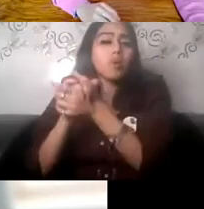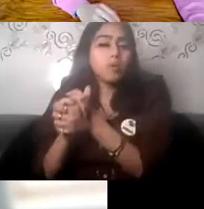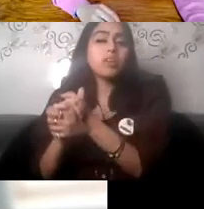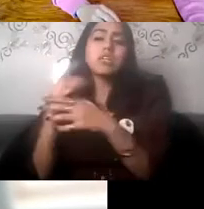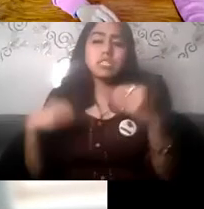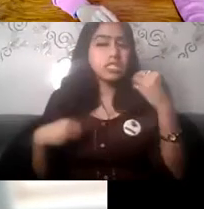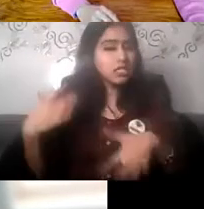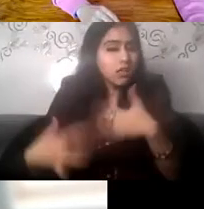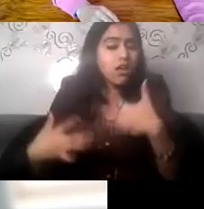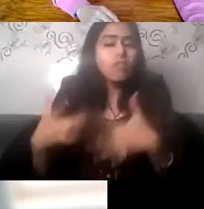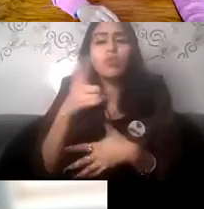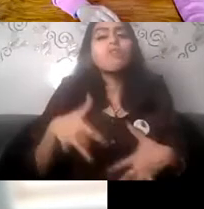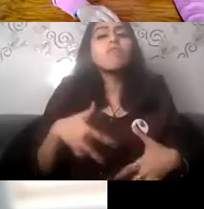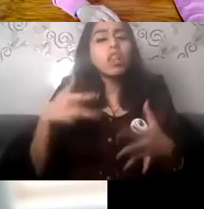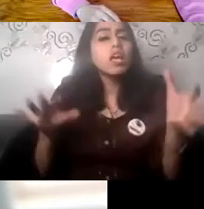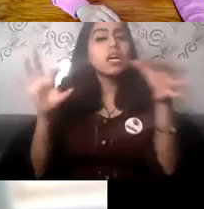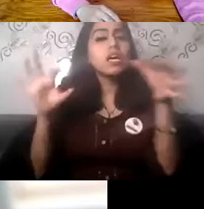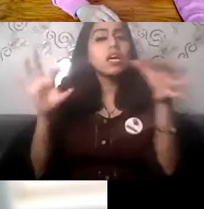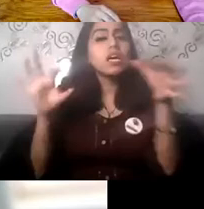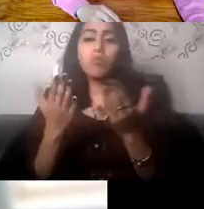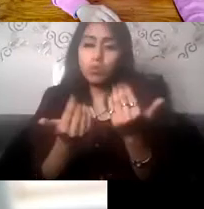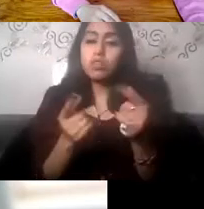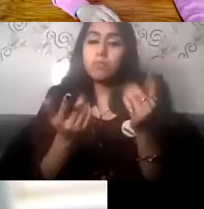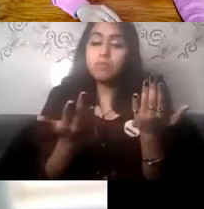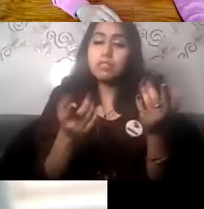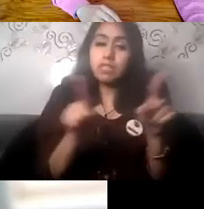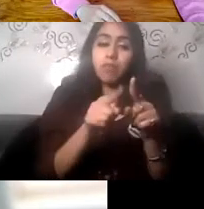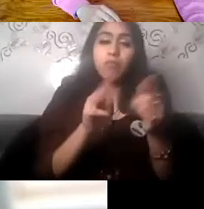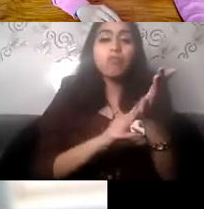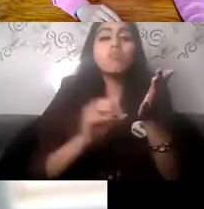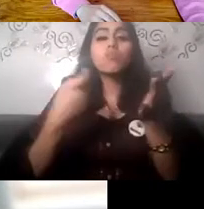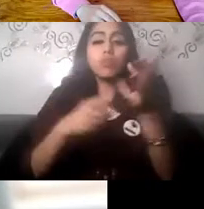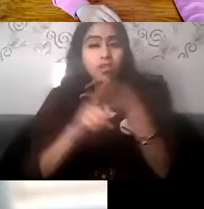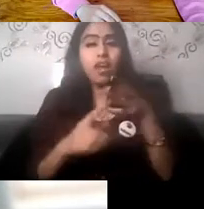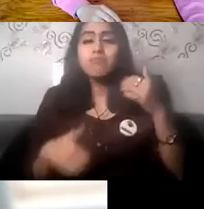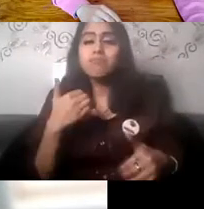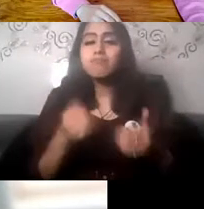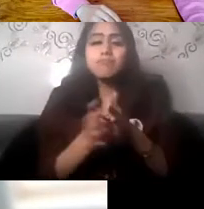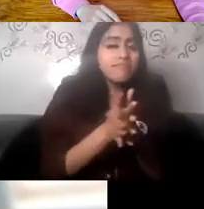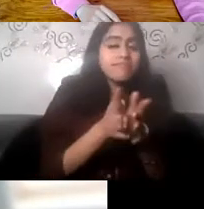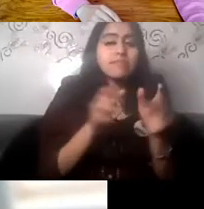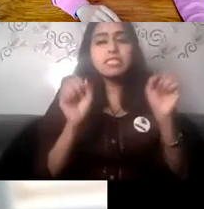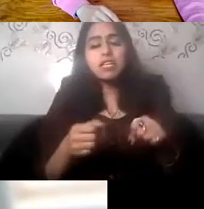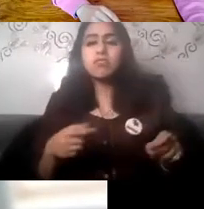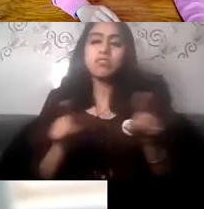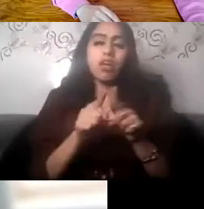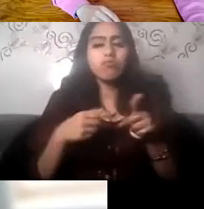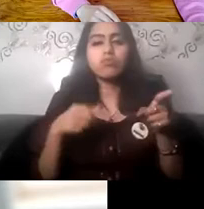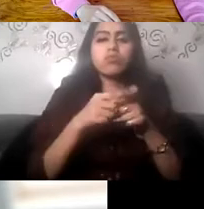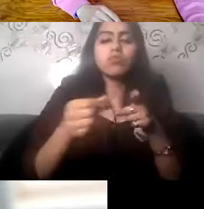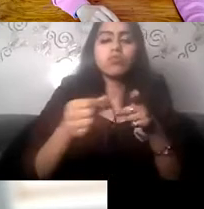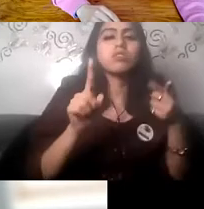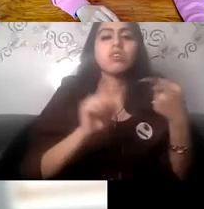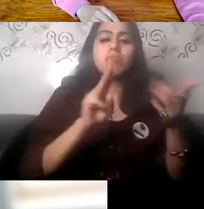from something, it gives people a much more vested interest in becoming an ambassador for this